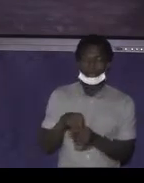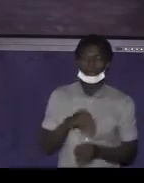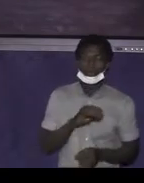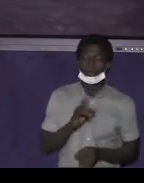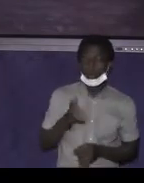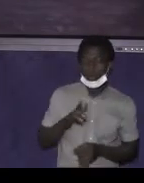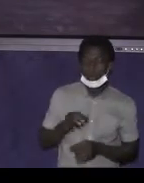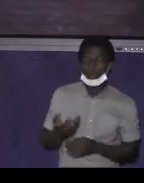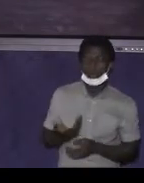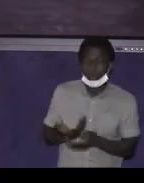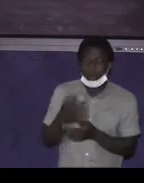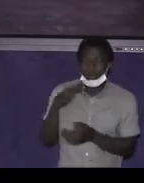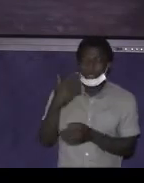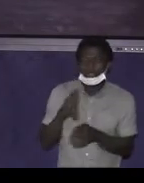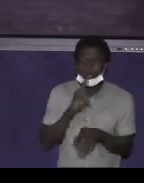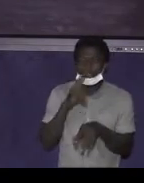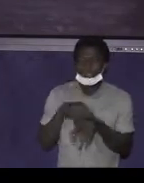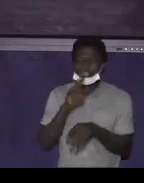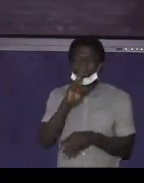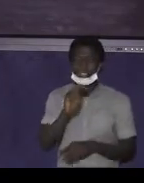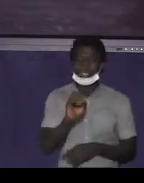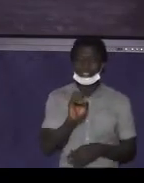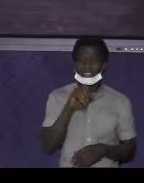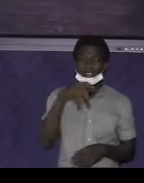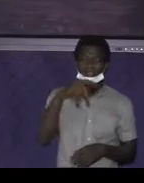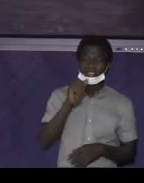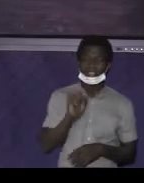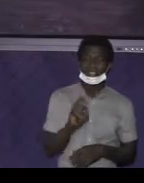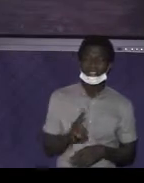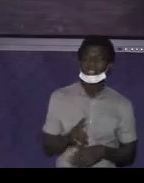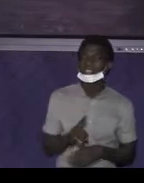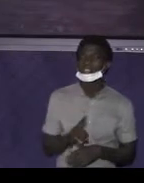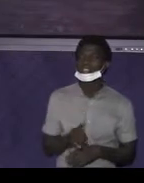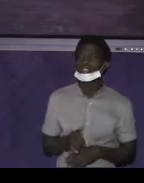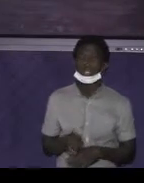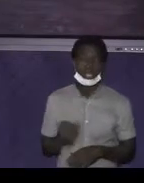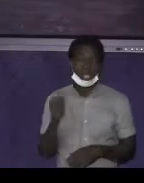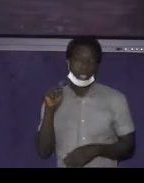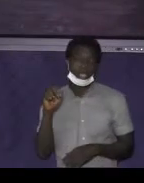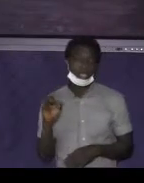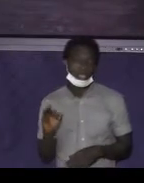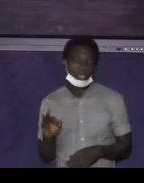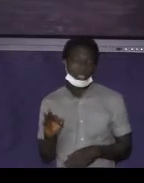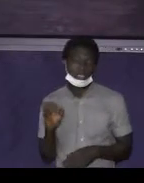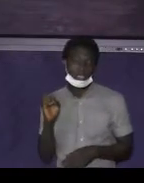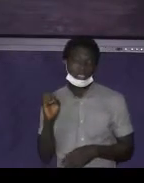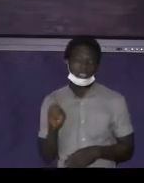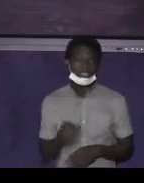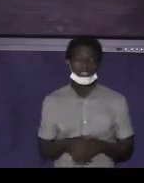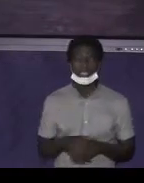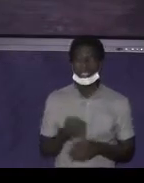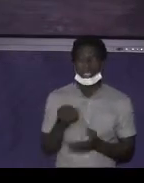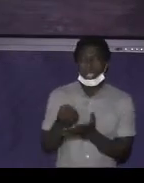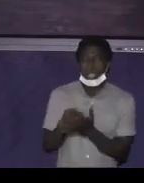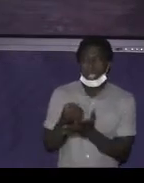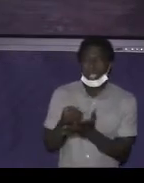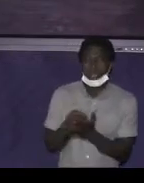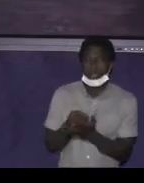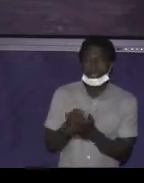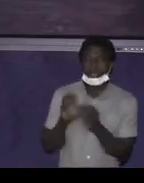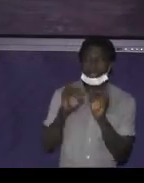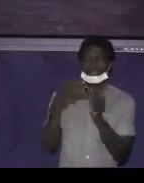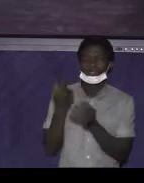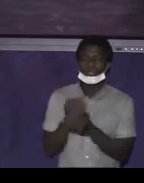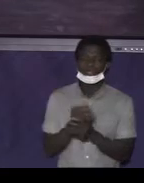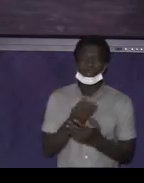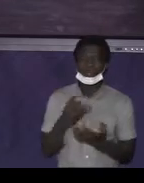of Nations, NEPAD, AU, that's African Union, ECOWAS, Economic Community of West African States,